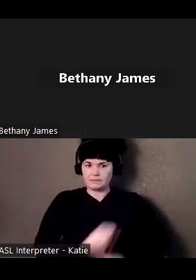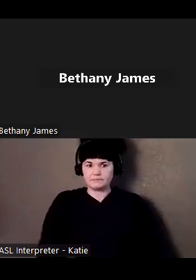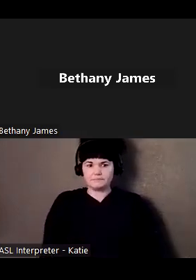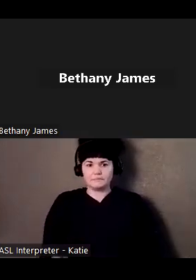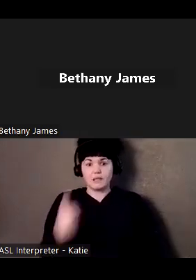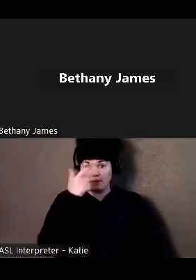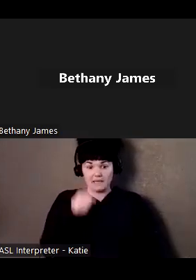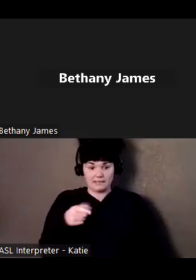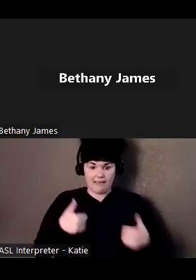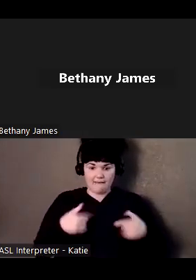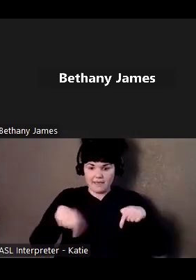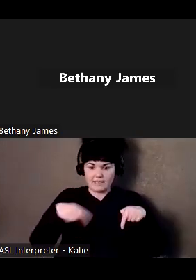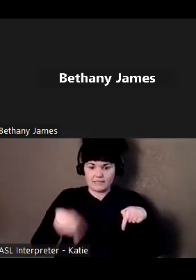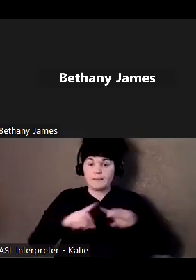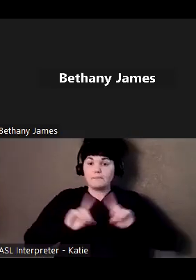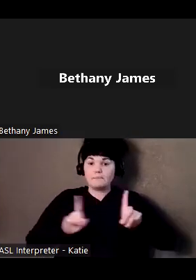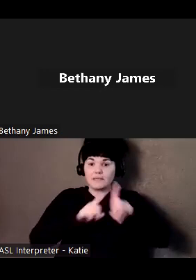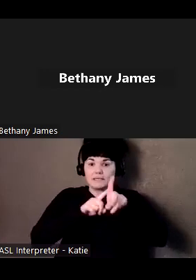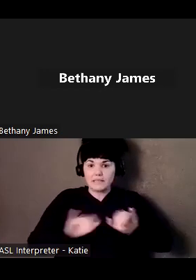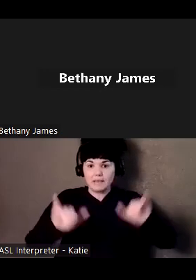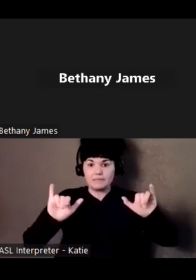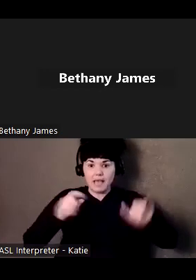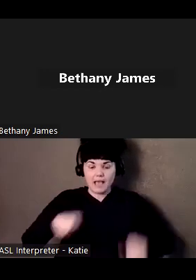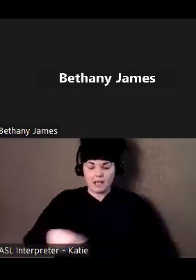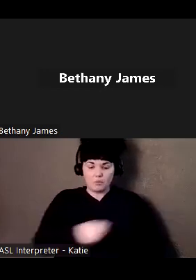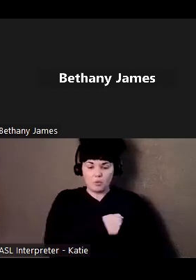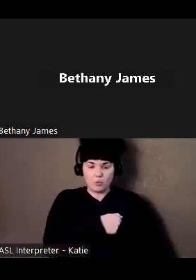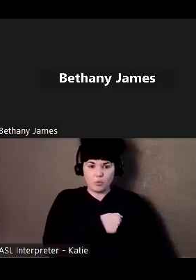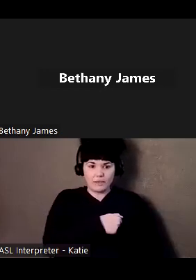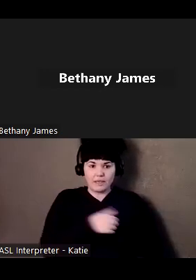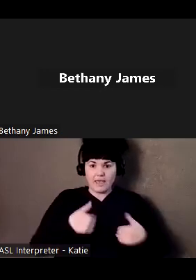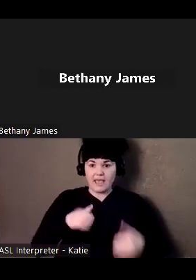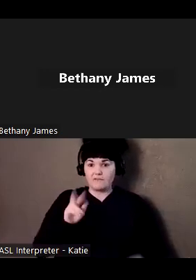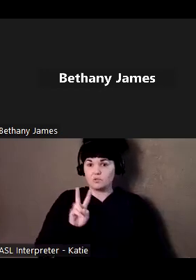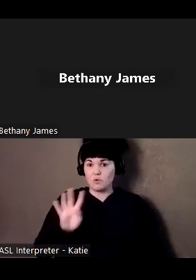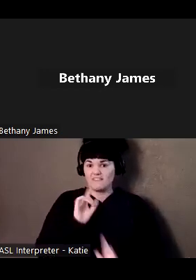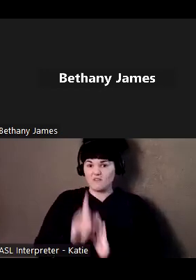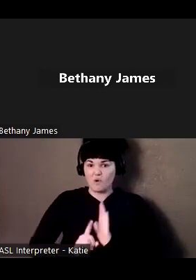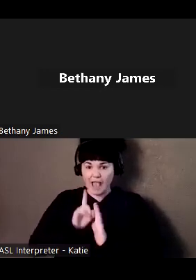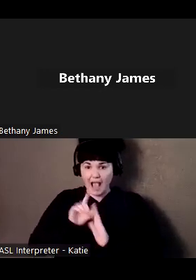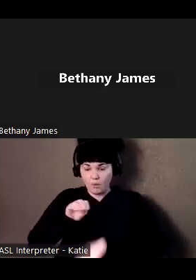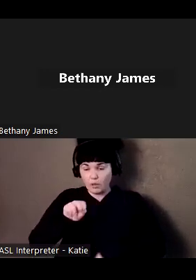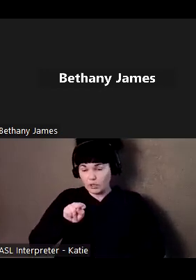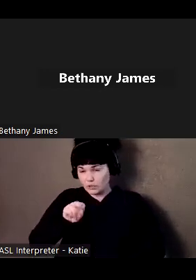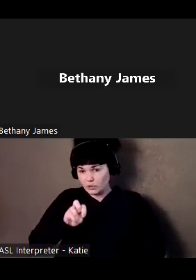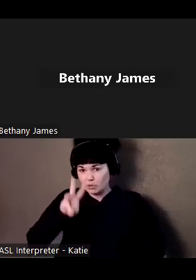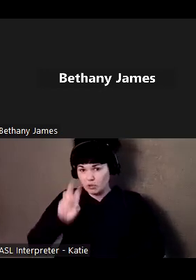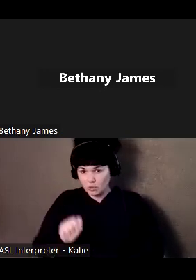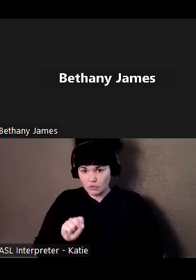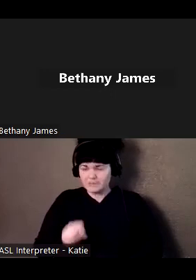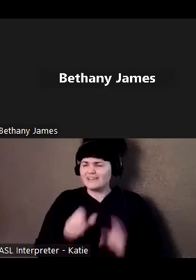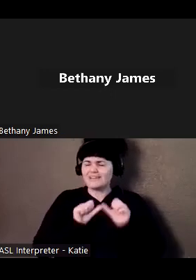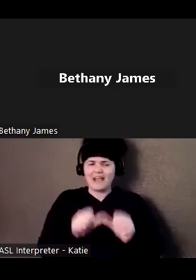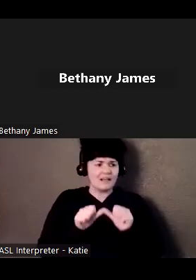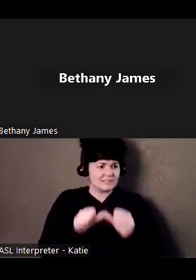their anxiety. At the same time, we are dealing with 24-hour news cycles constantly barraging us